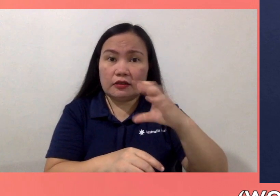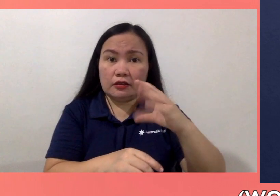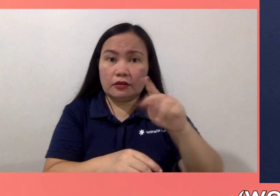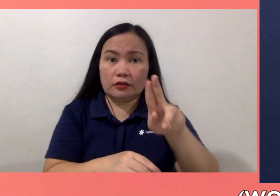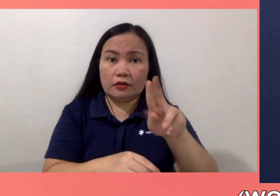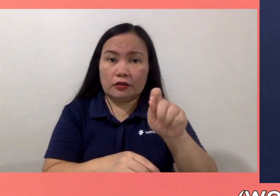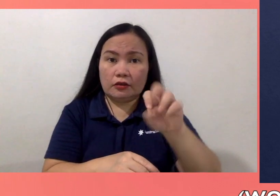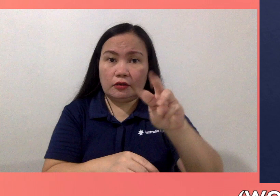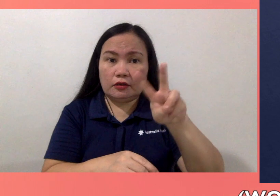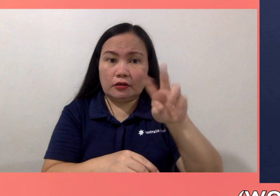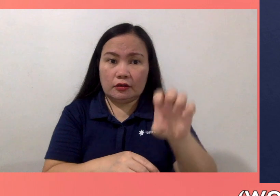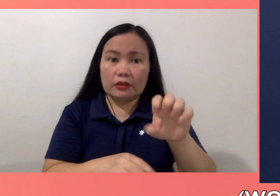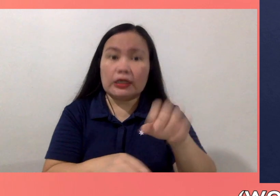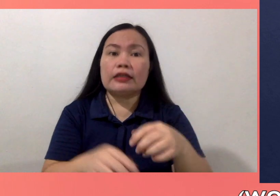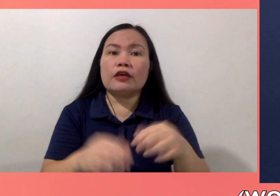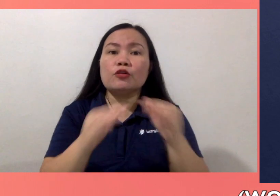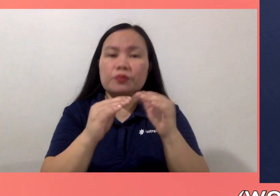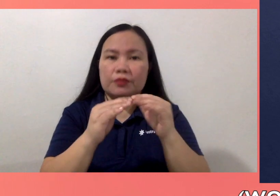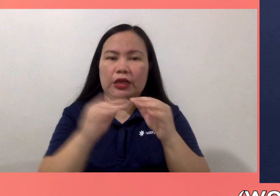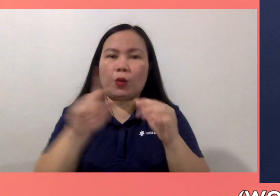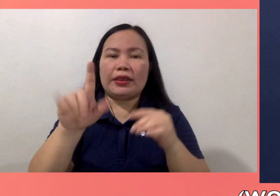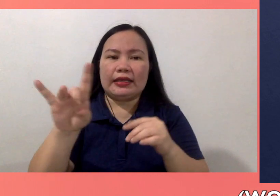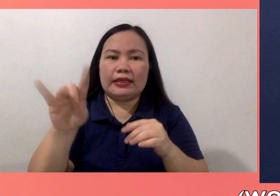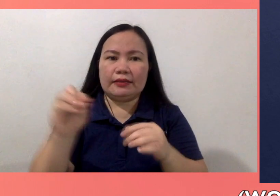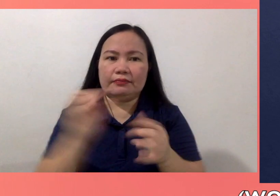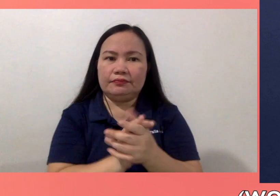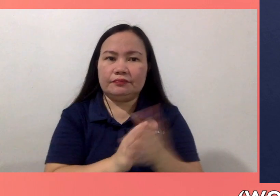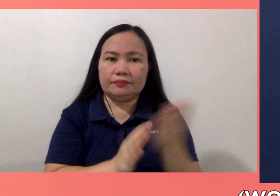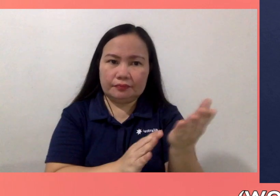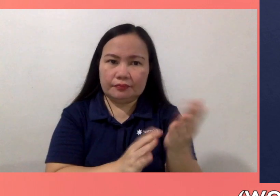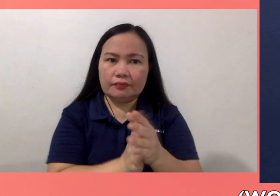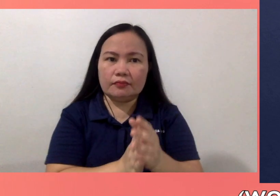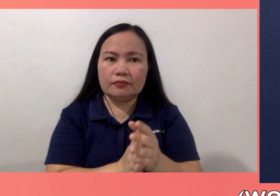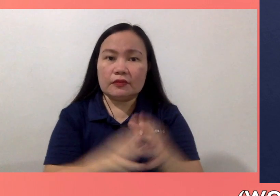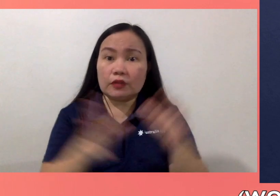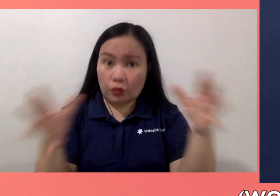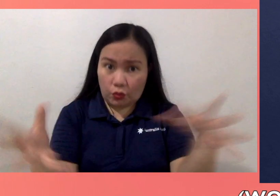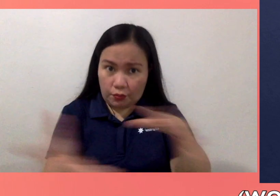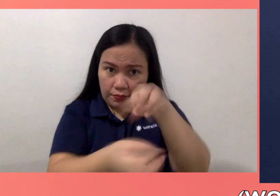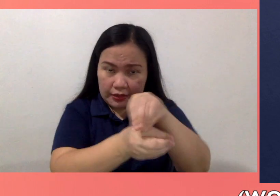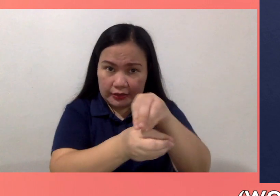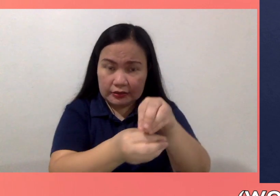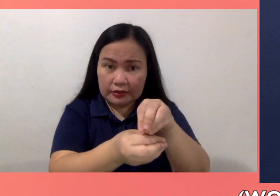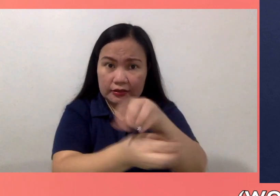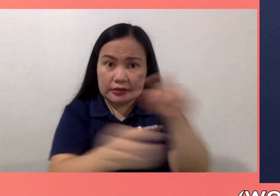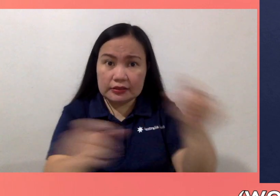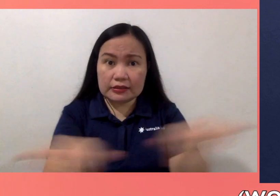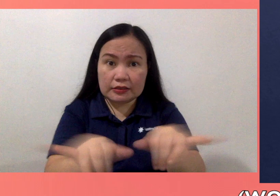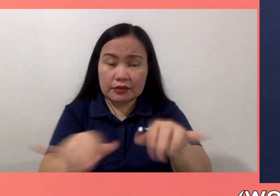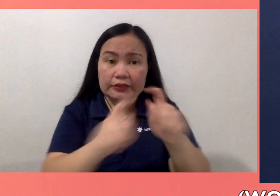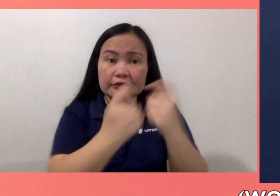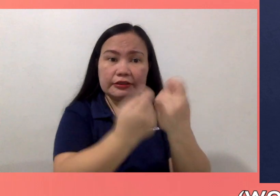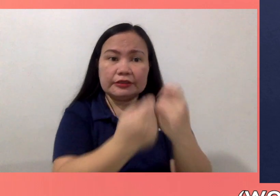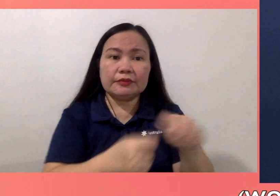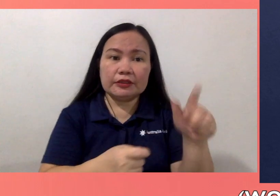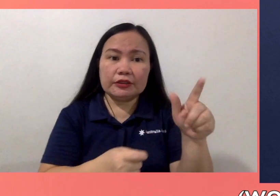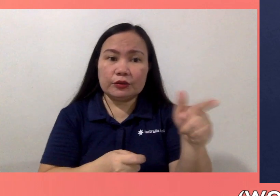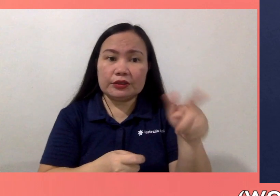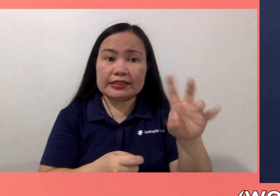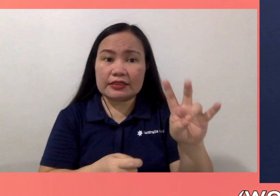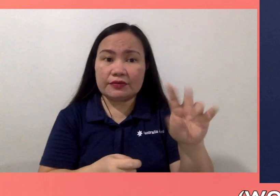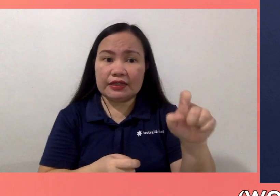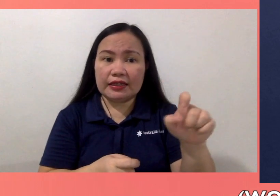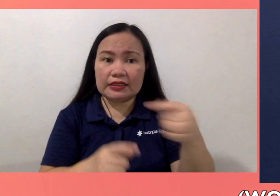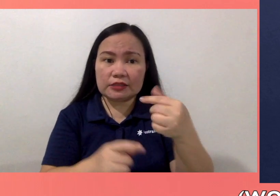plus 20x, that is 27x. 8 plus 10, that is 18, is equal to 180.